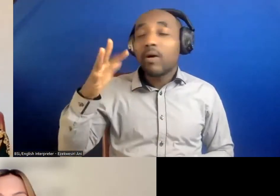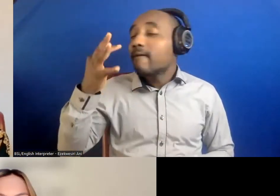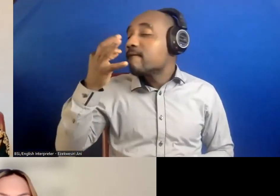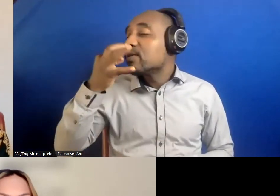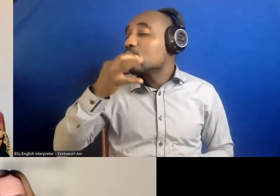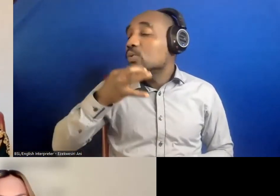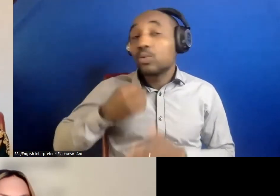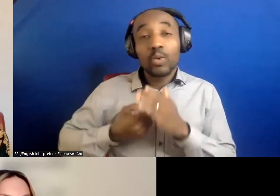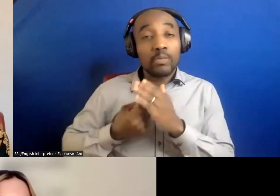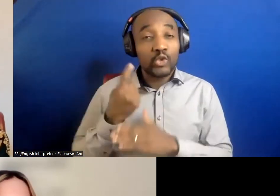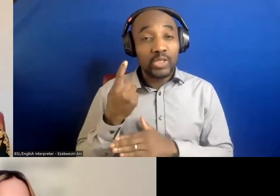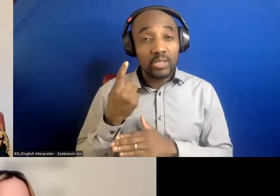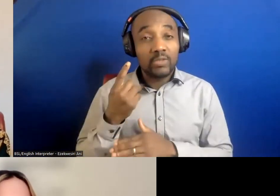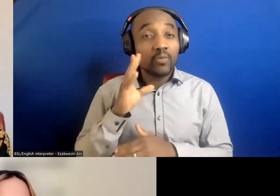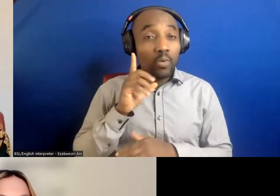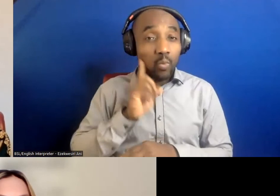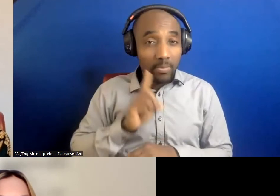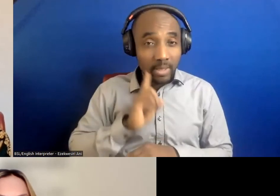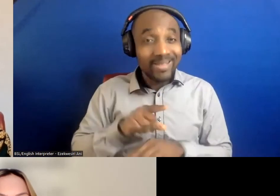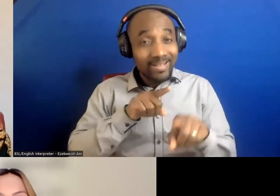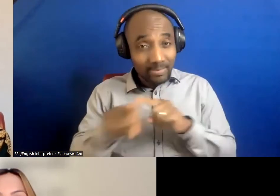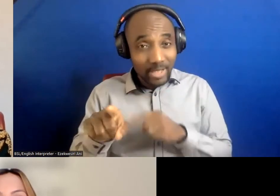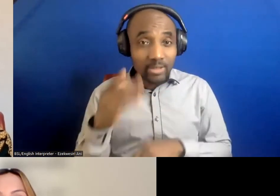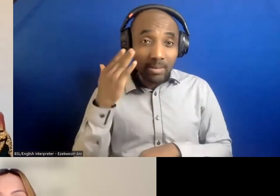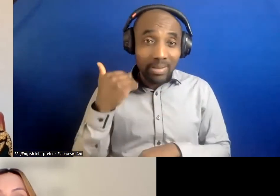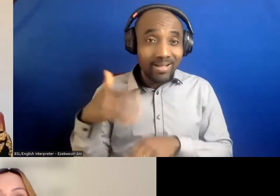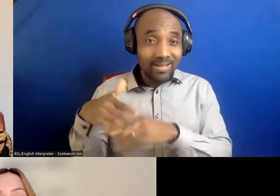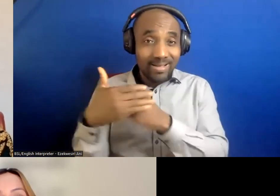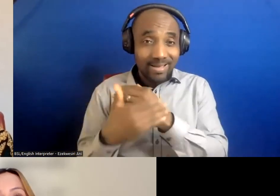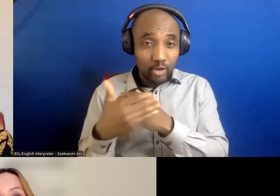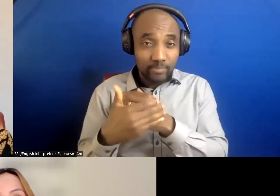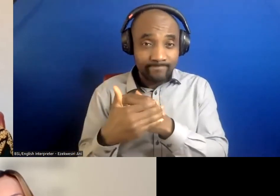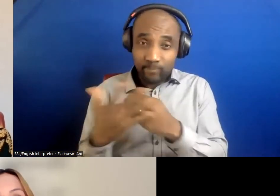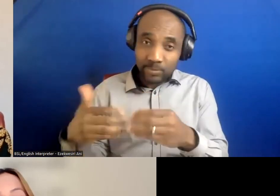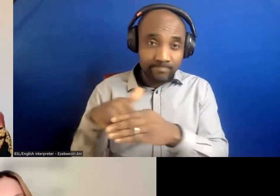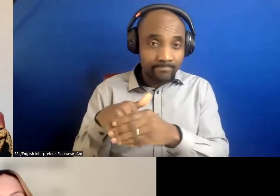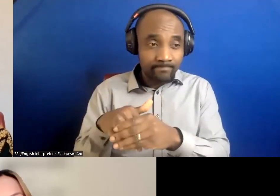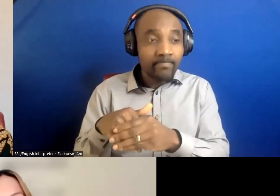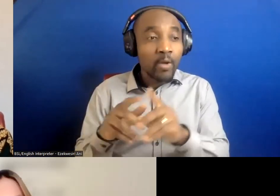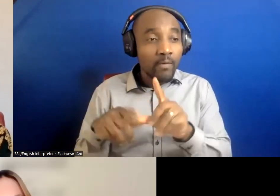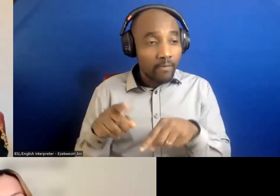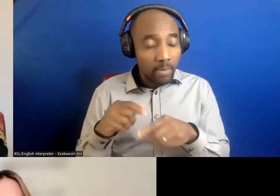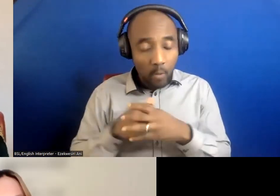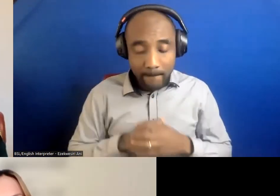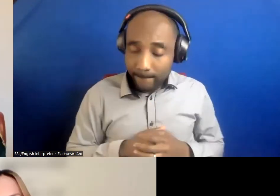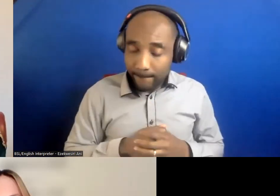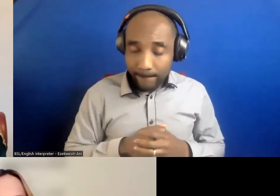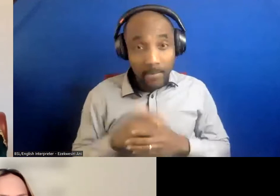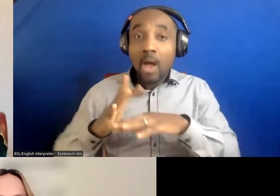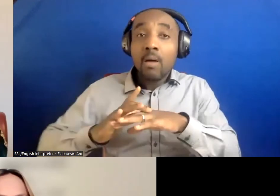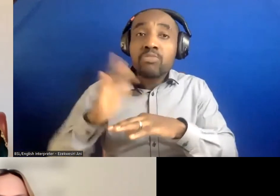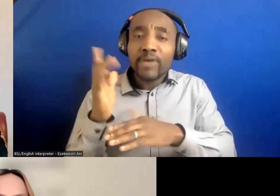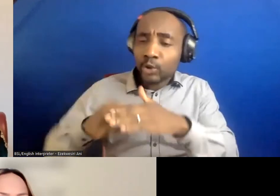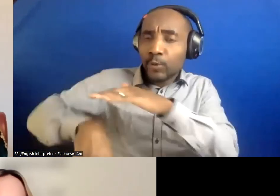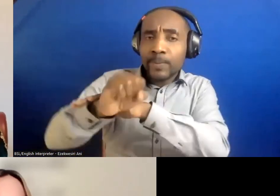women, particularly Black and Asian women, to take part in football. So playing as a professional was never